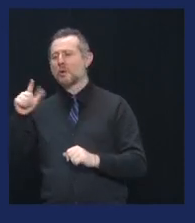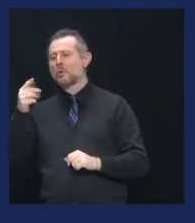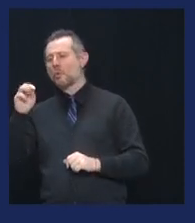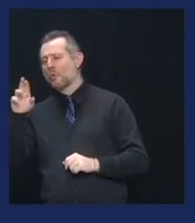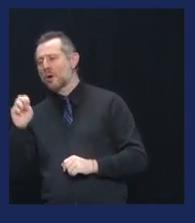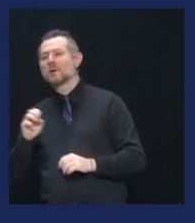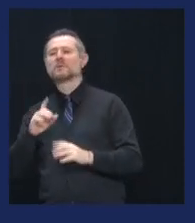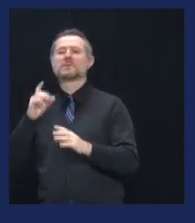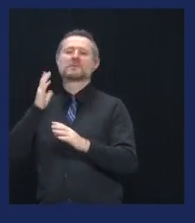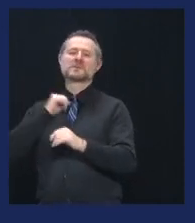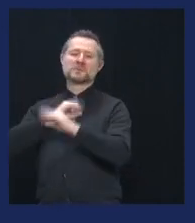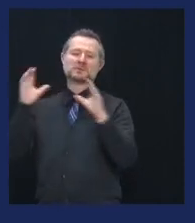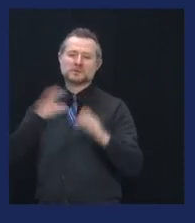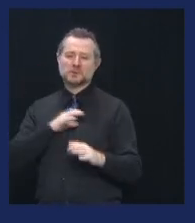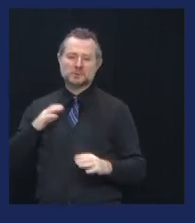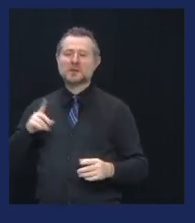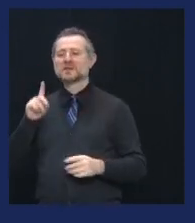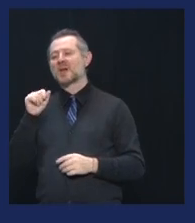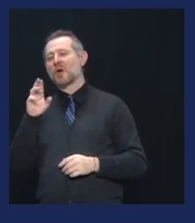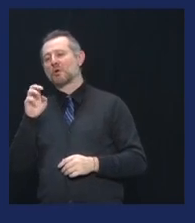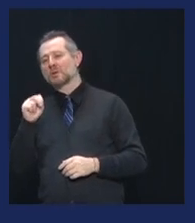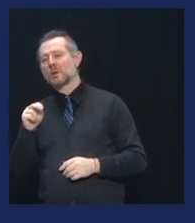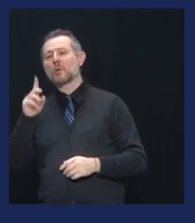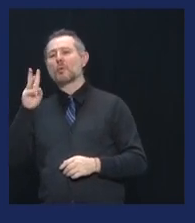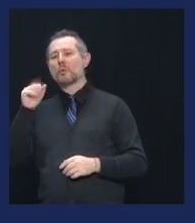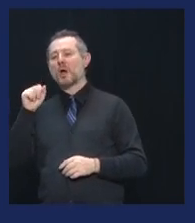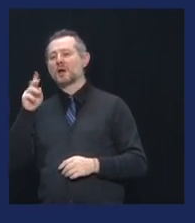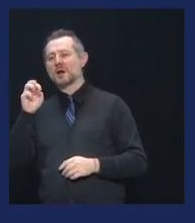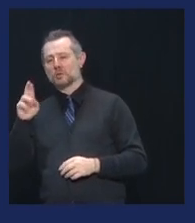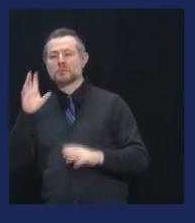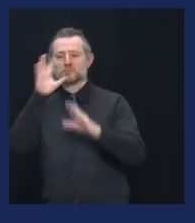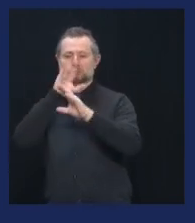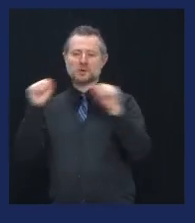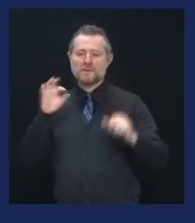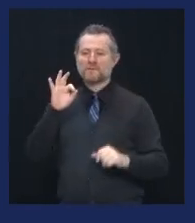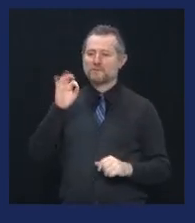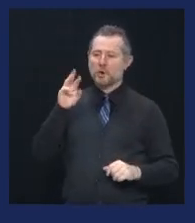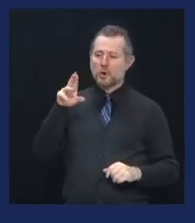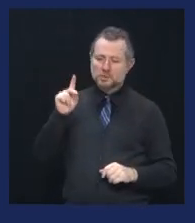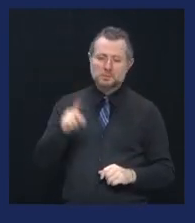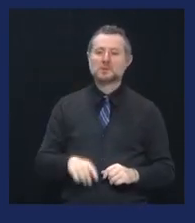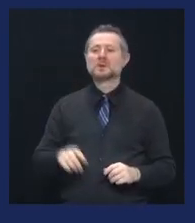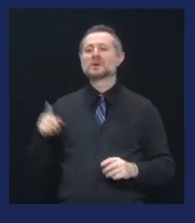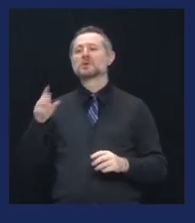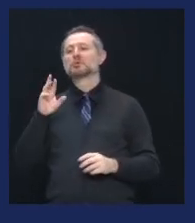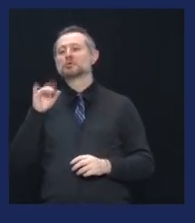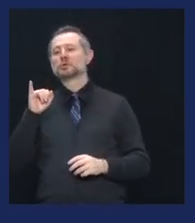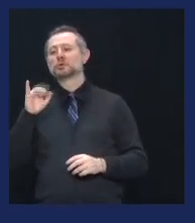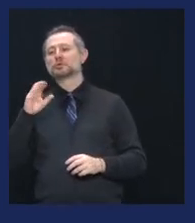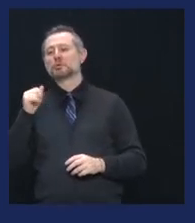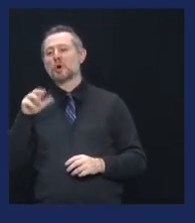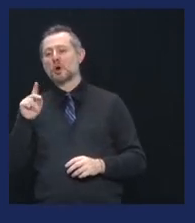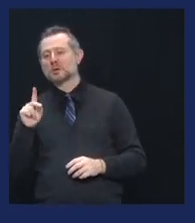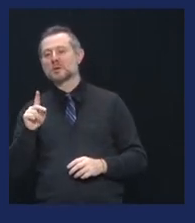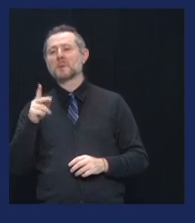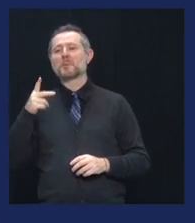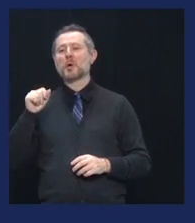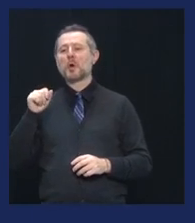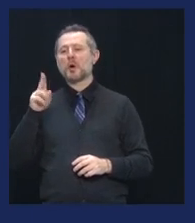of the Ford Foundation, along with Richard Parsons, chairman of the Rockefeller Foundation. We have seen through